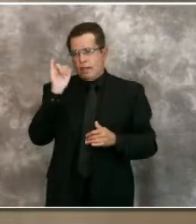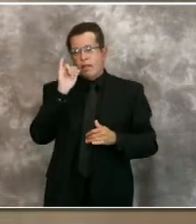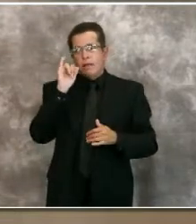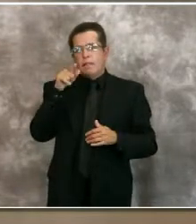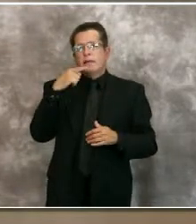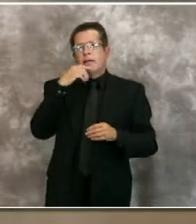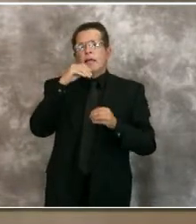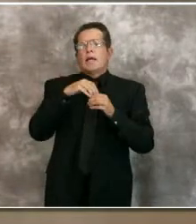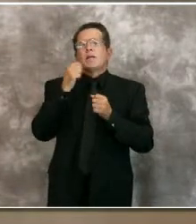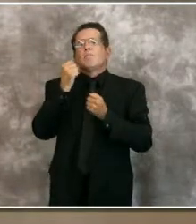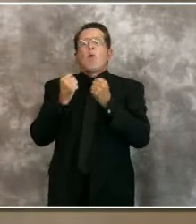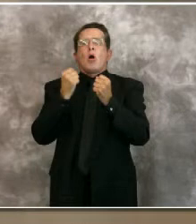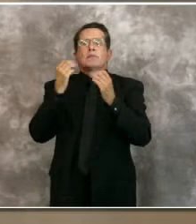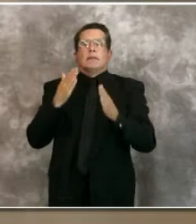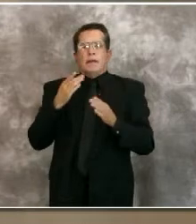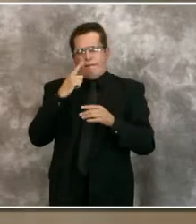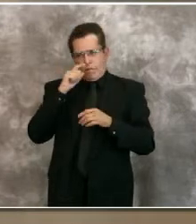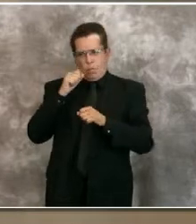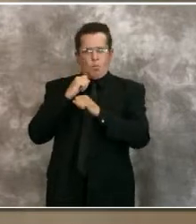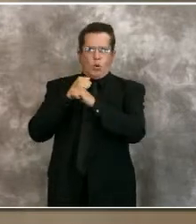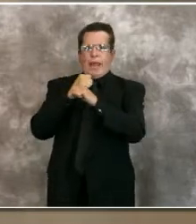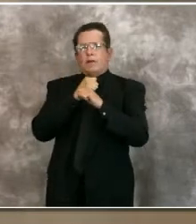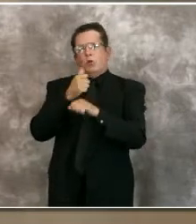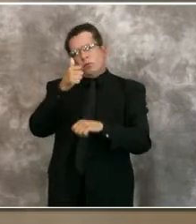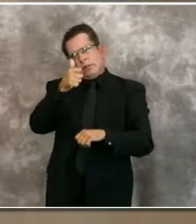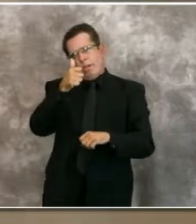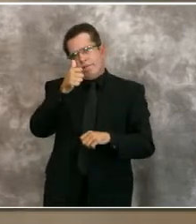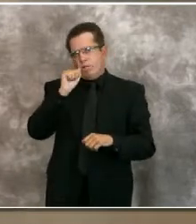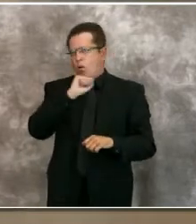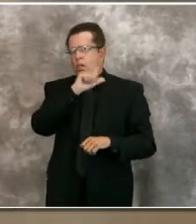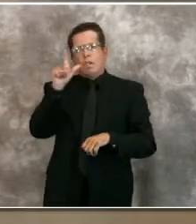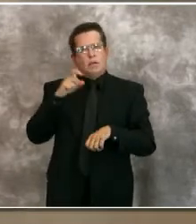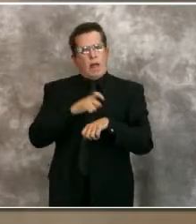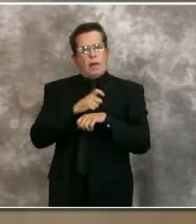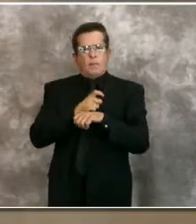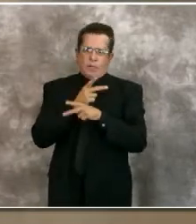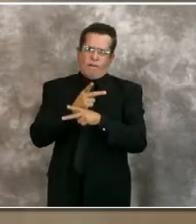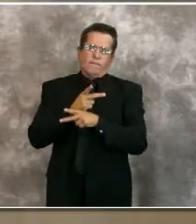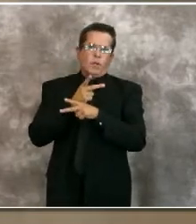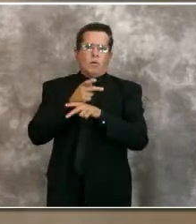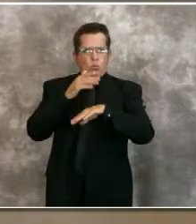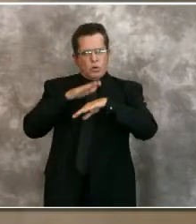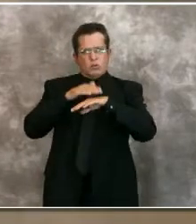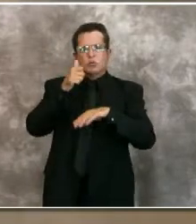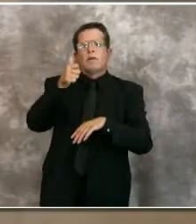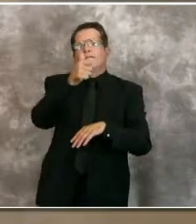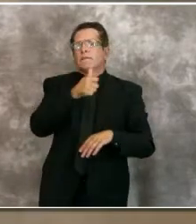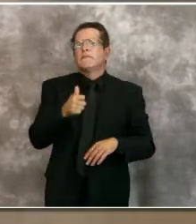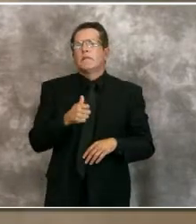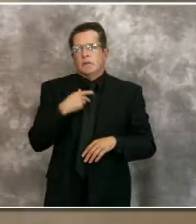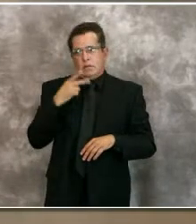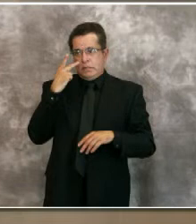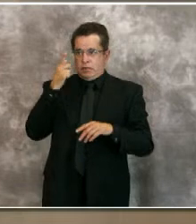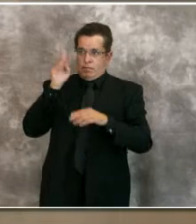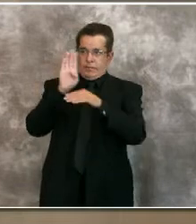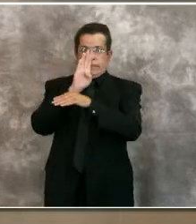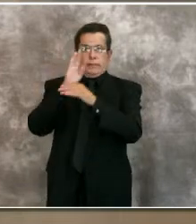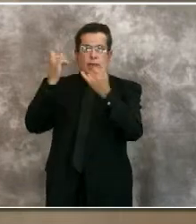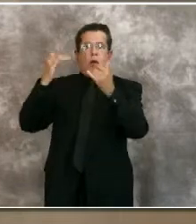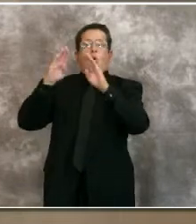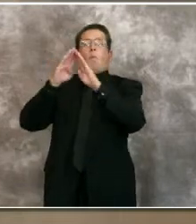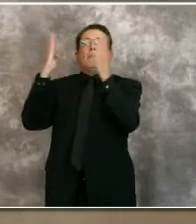boxing, protect yourself at all times. As we see reopenings of private businesses, we are also seeing